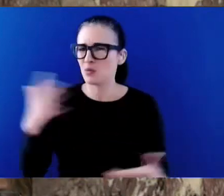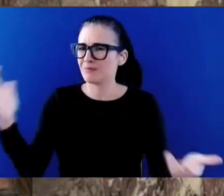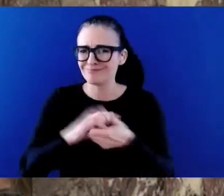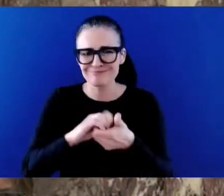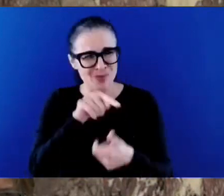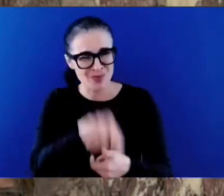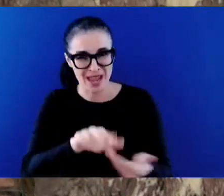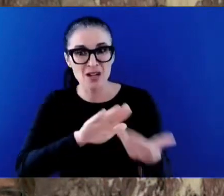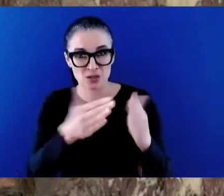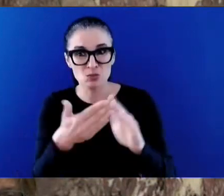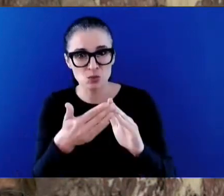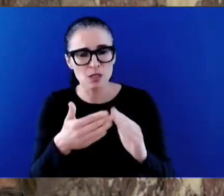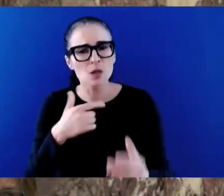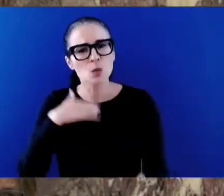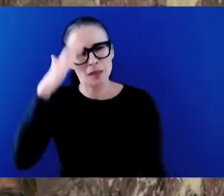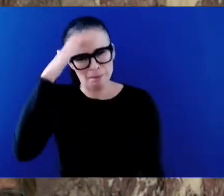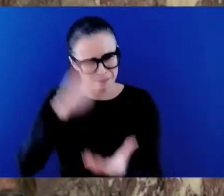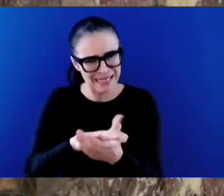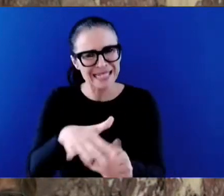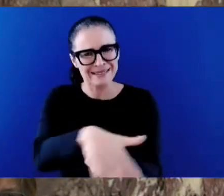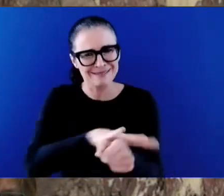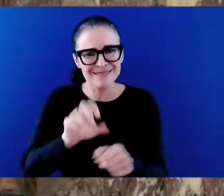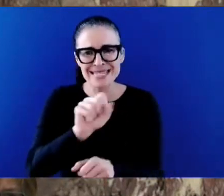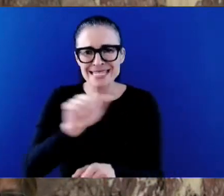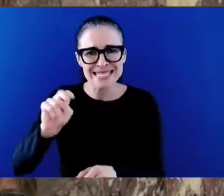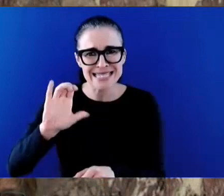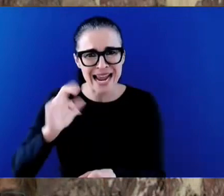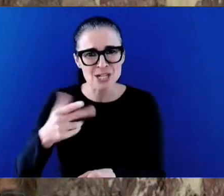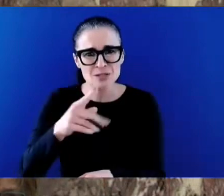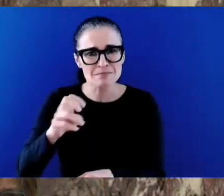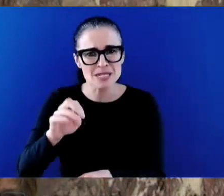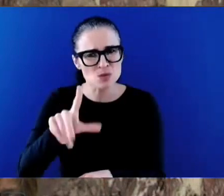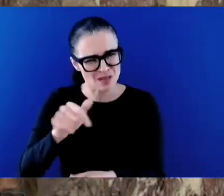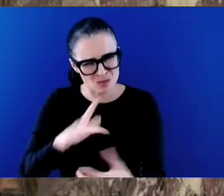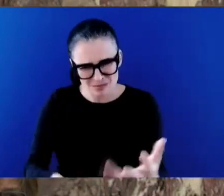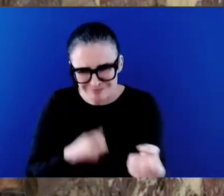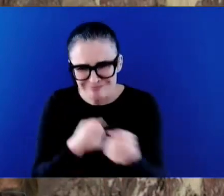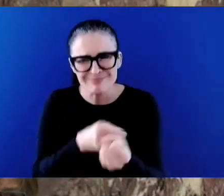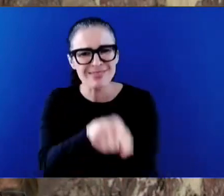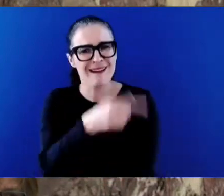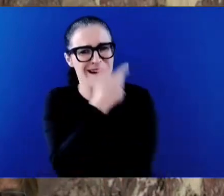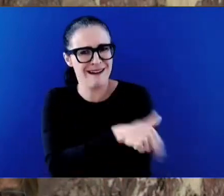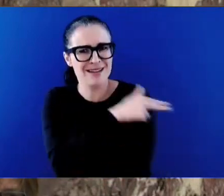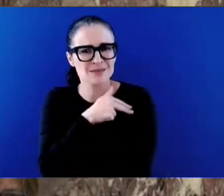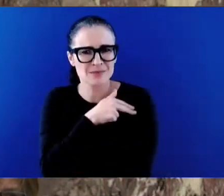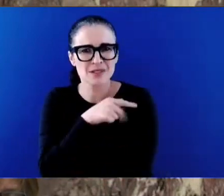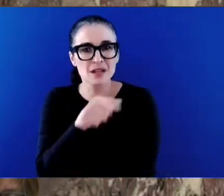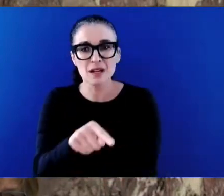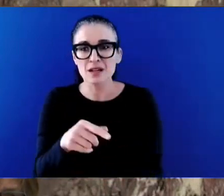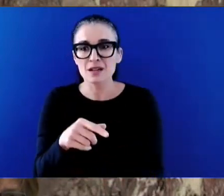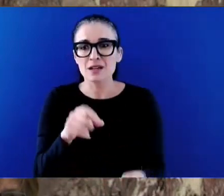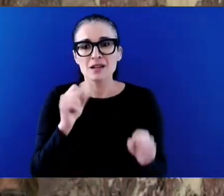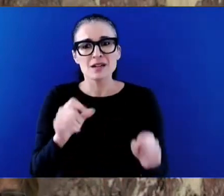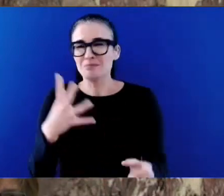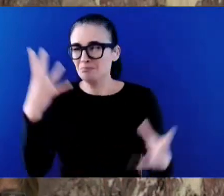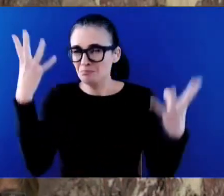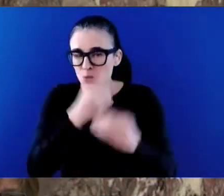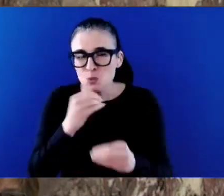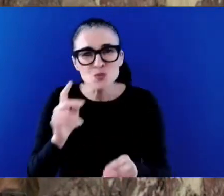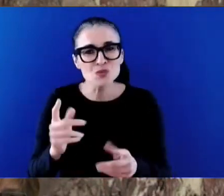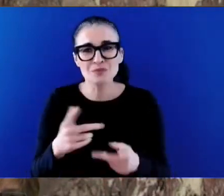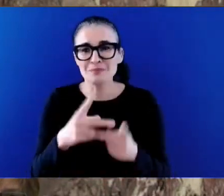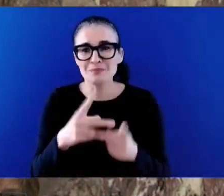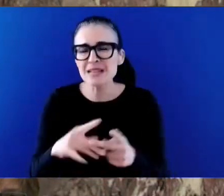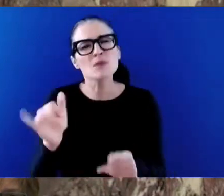Peninsula Hospital, and we agree that the riding is not only beautiful, but it has wonderful people in it. And that's why we want to ensure that care is provided.